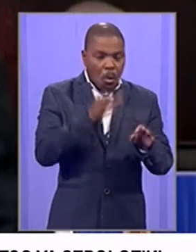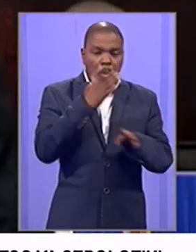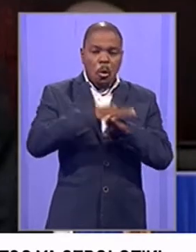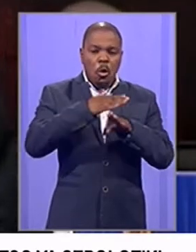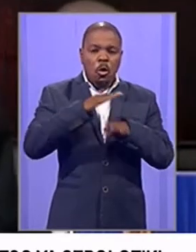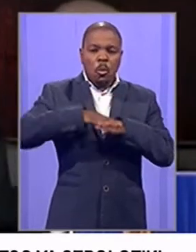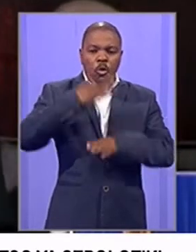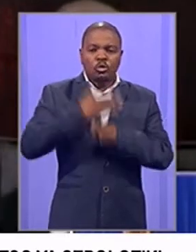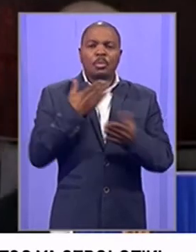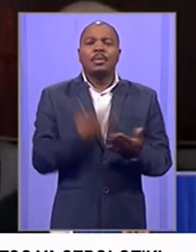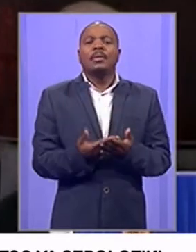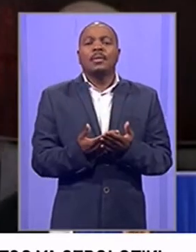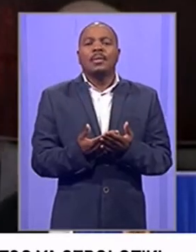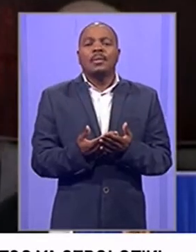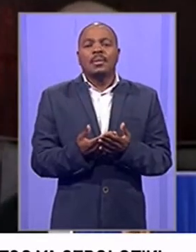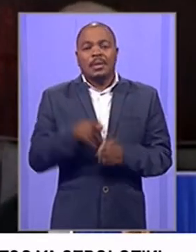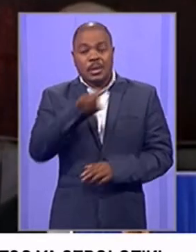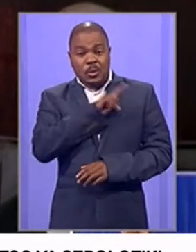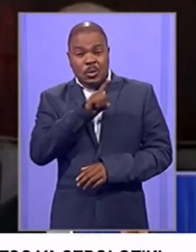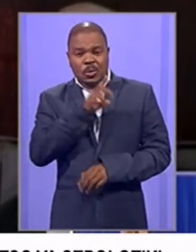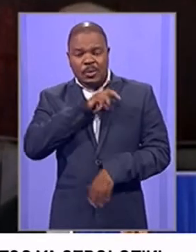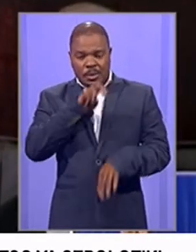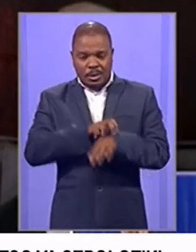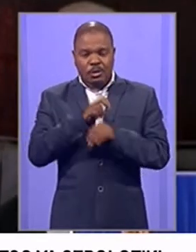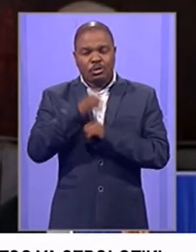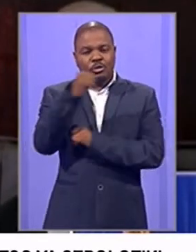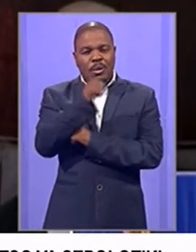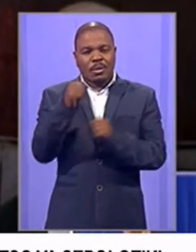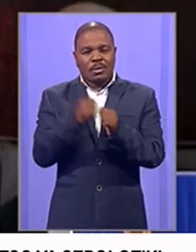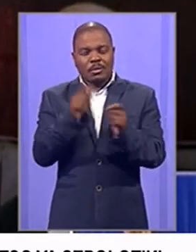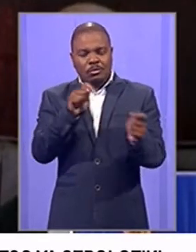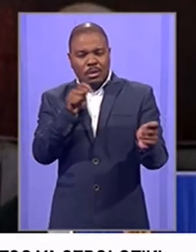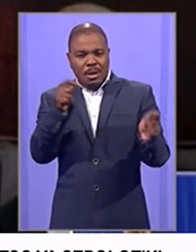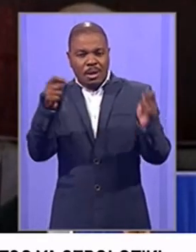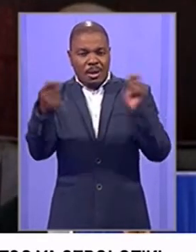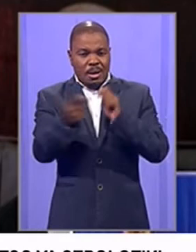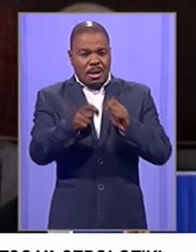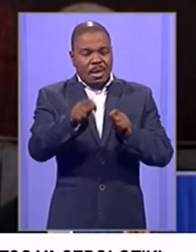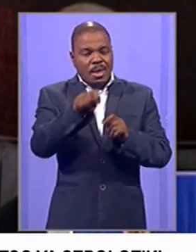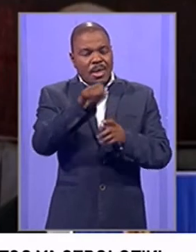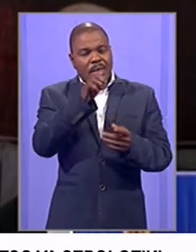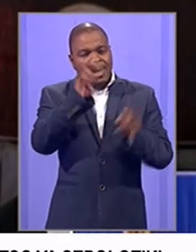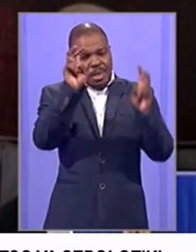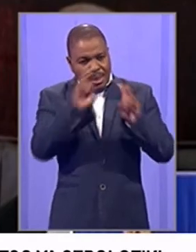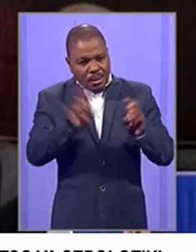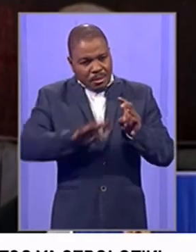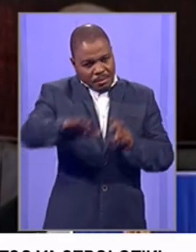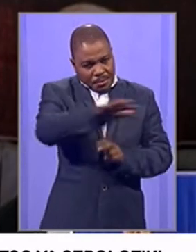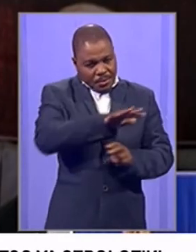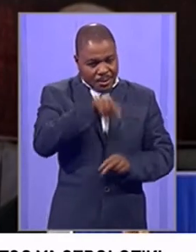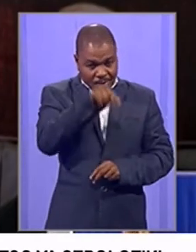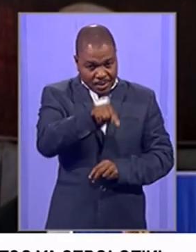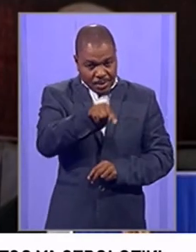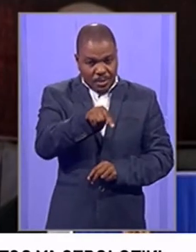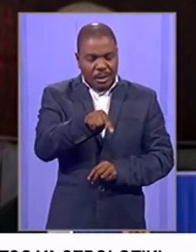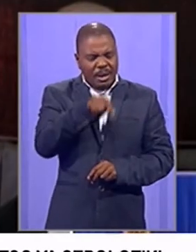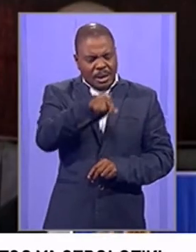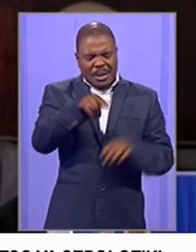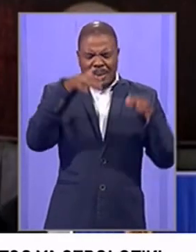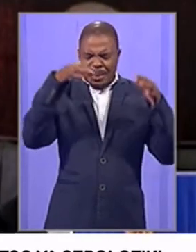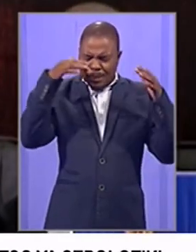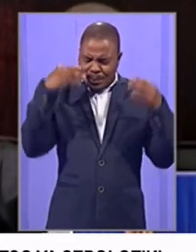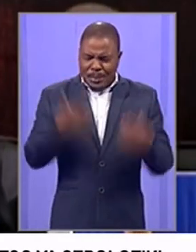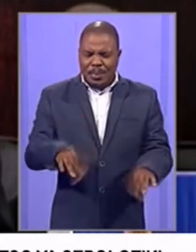why supporting the process of structural reform in the energy sector has been one of our